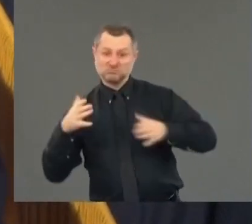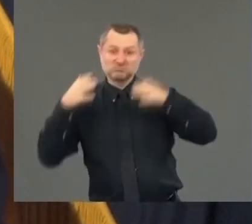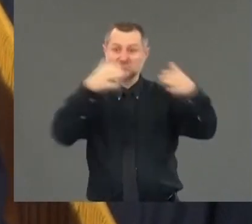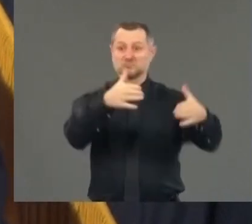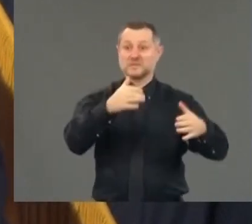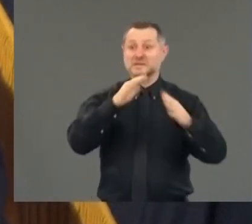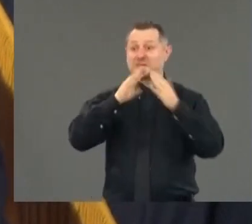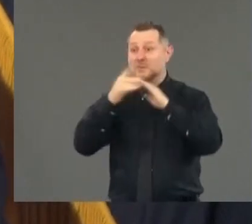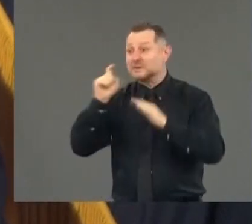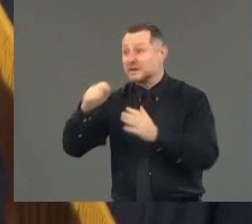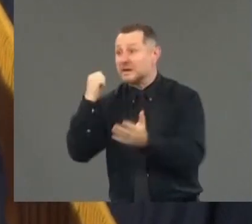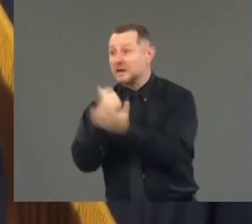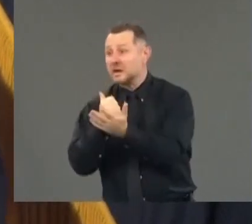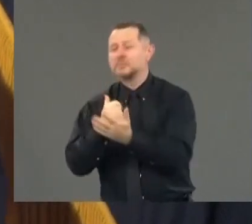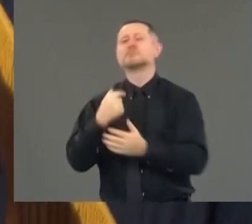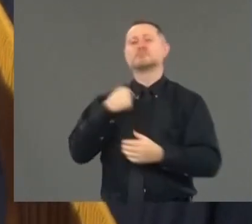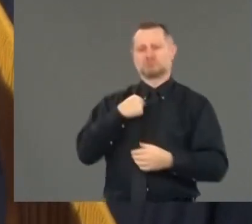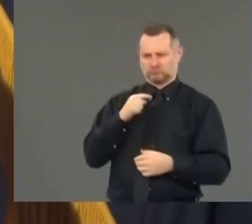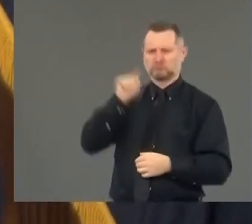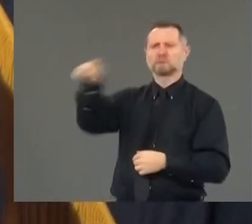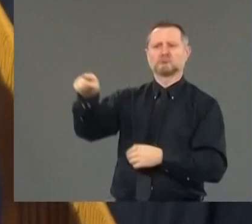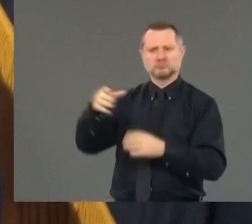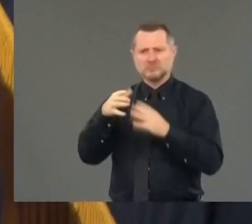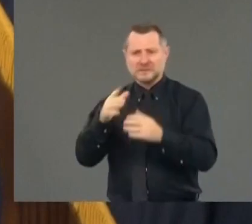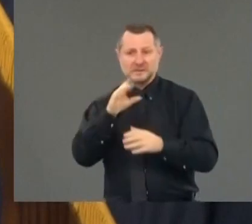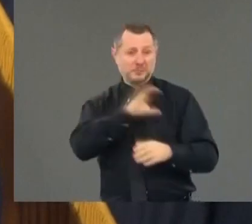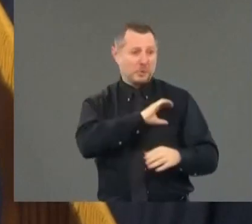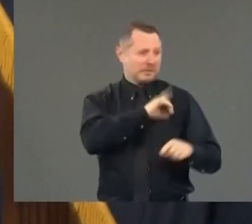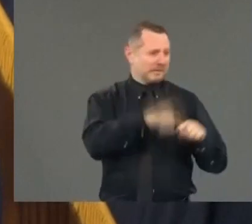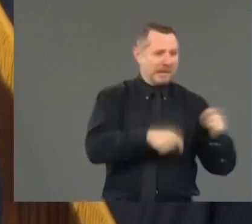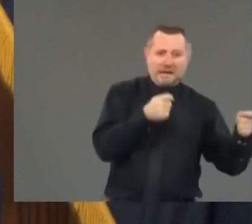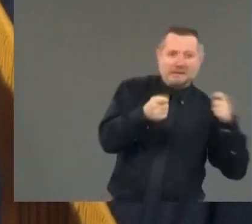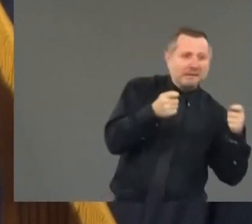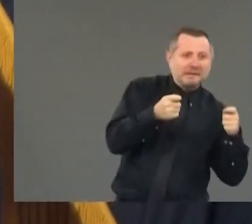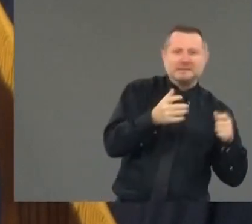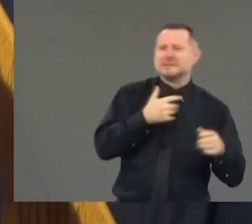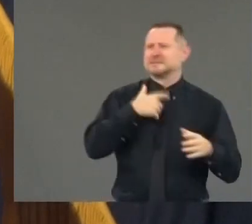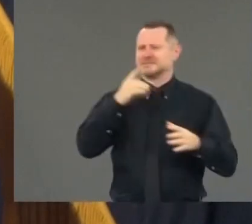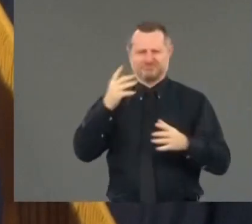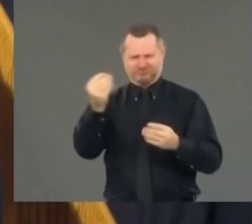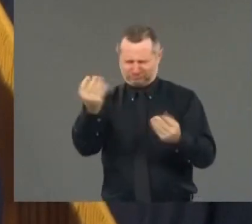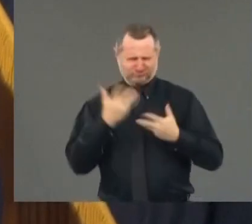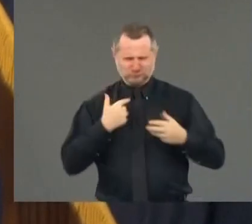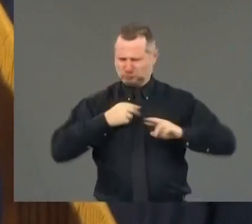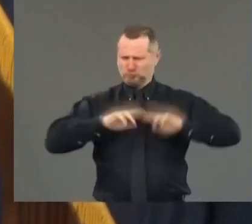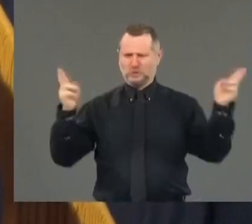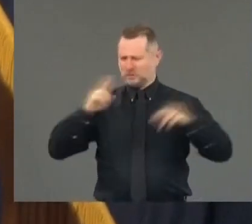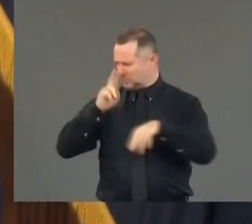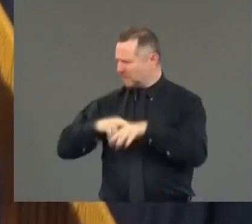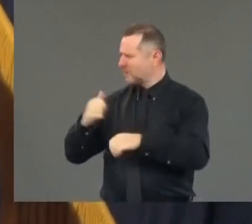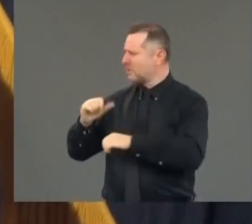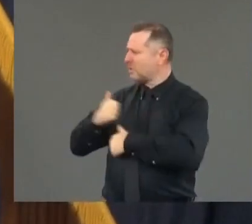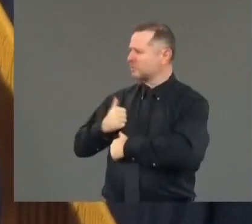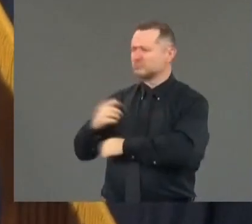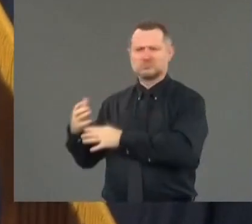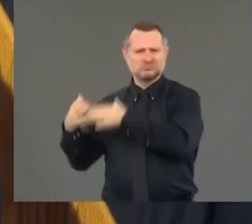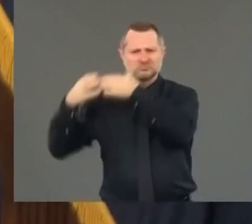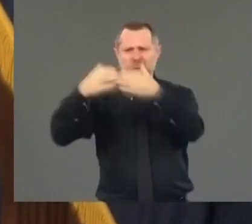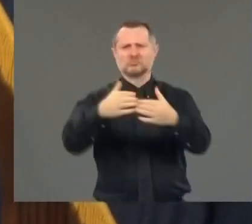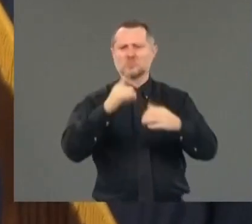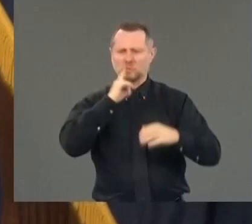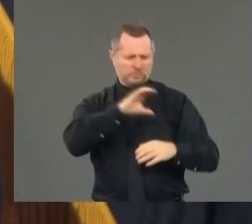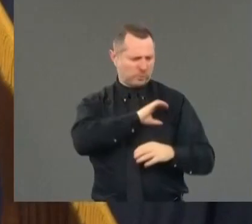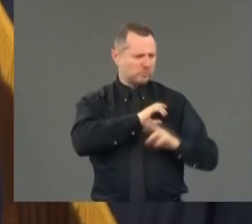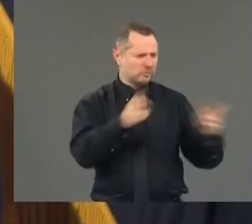help where the local police can't handle it, we have National Guard and we have state police. We've had state